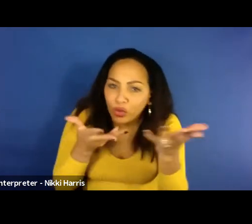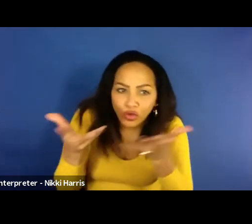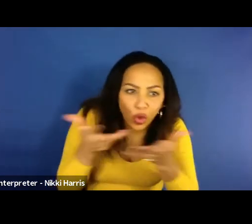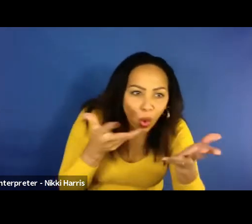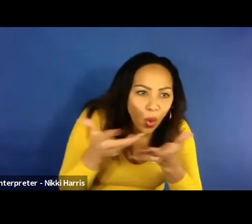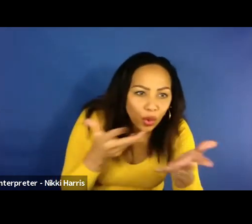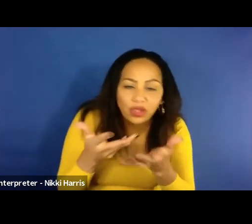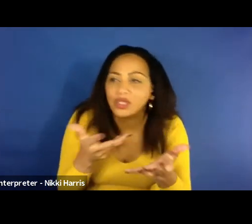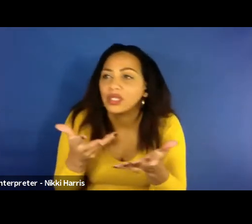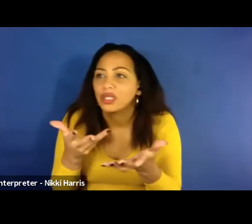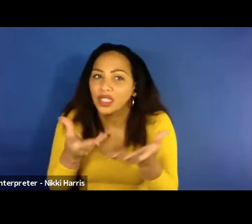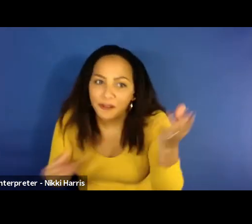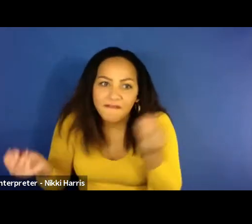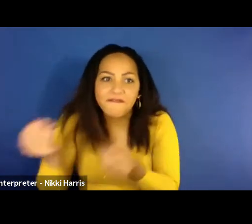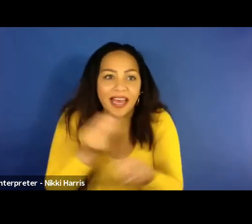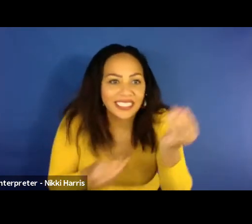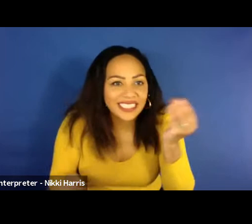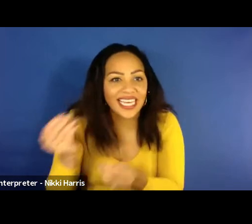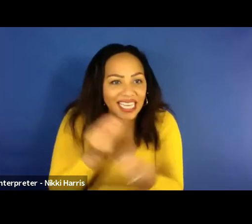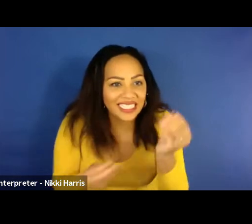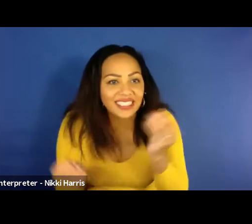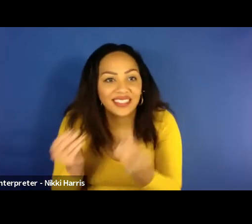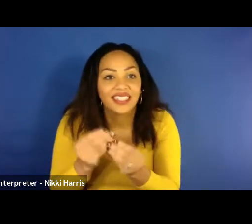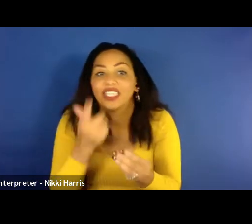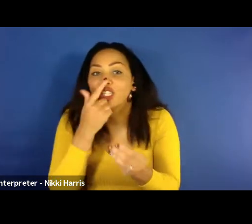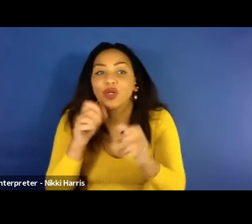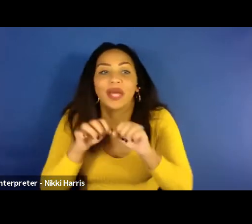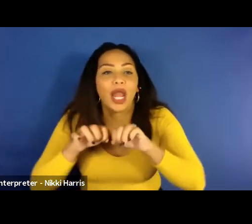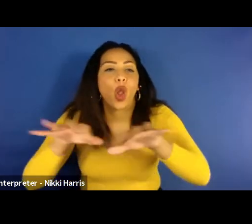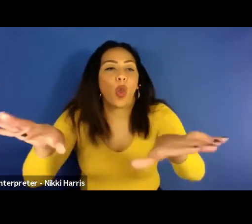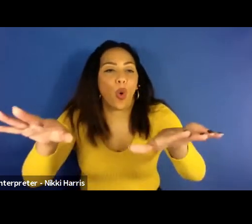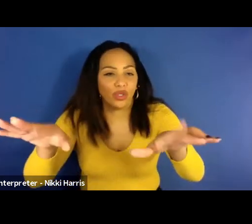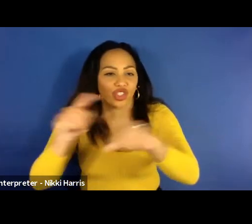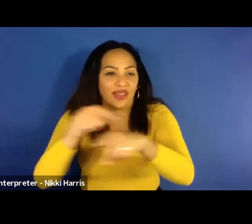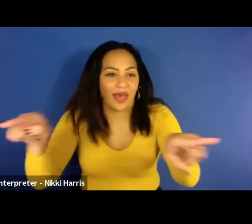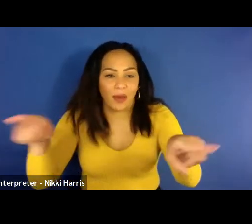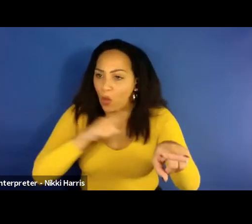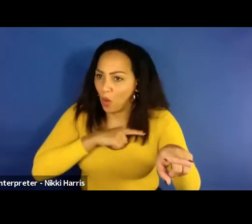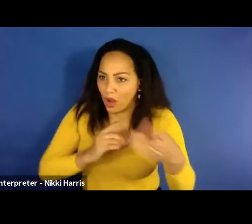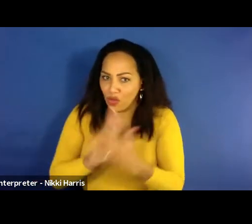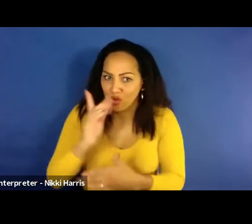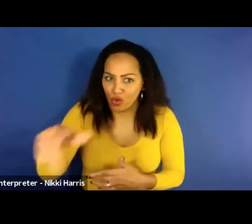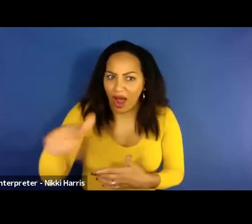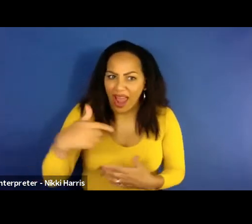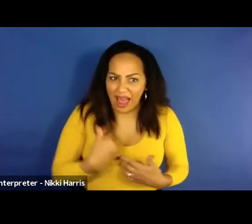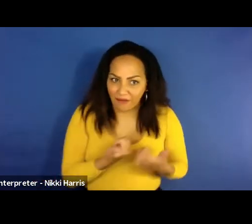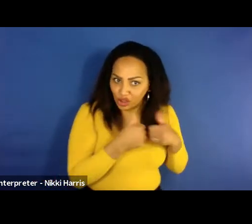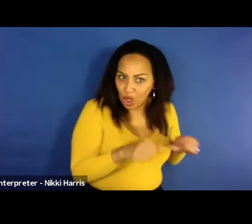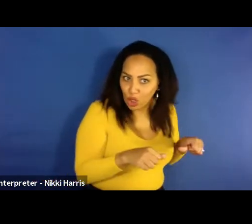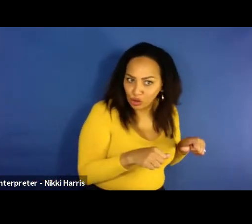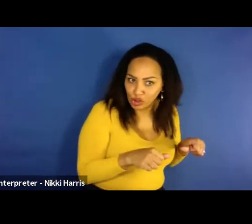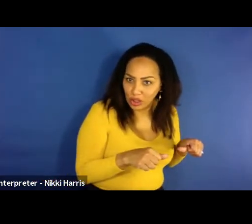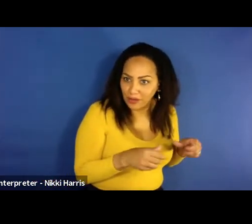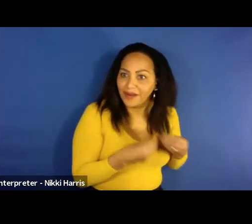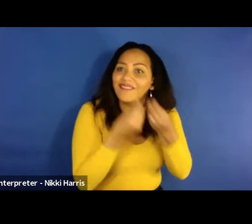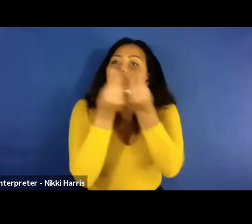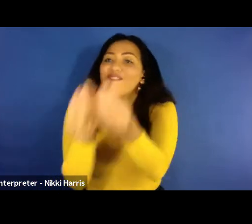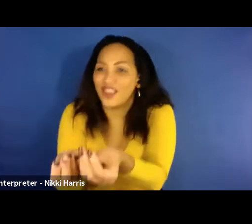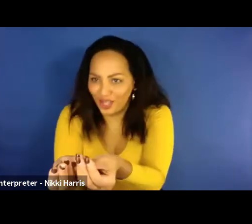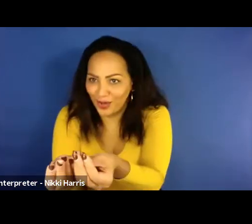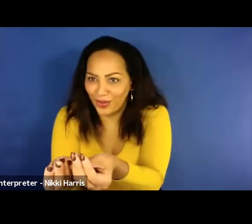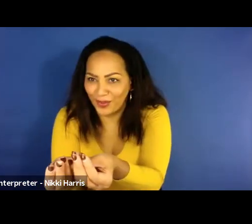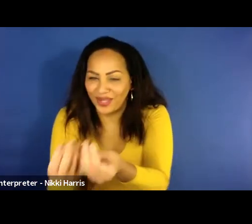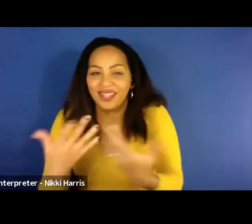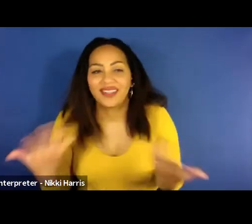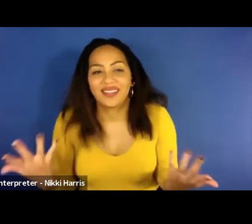into your development process, and you can launch to them because you understand them and they understand what you're developing. But yeah, just broadly speaking, I mean,